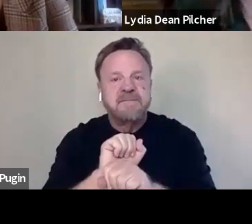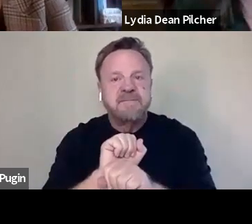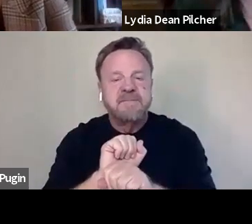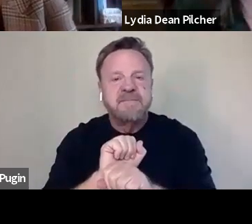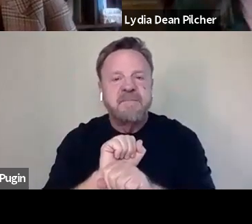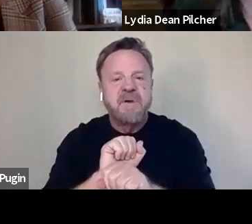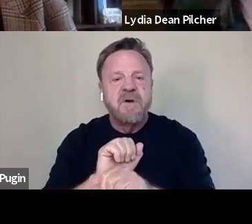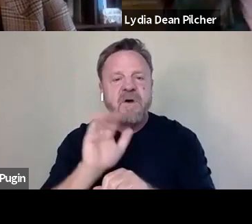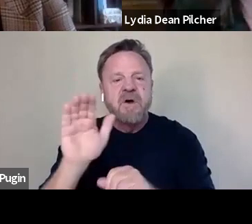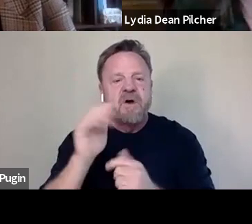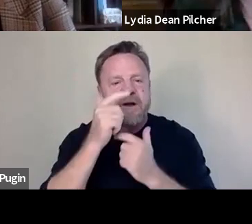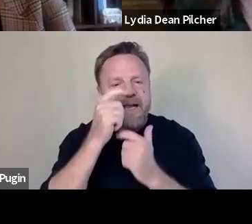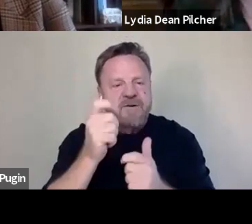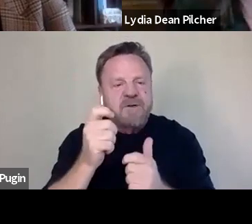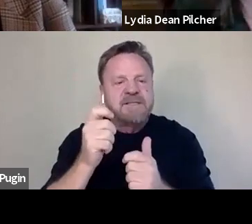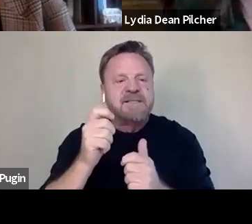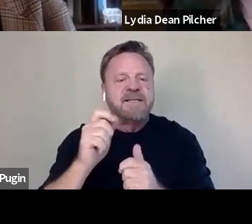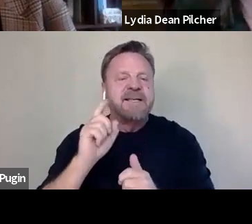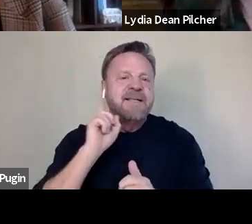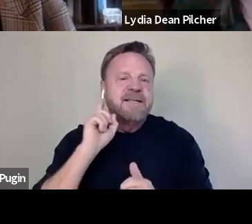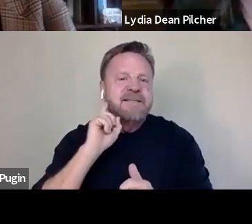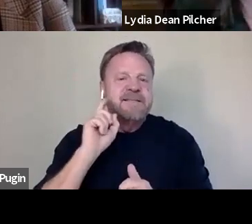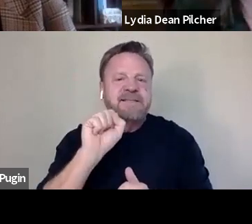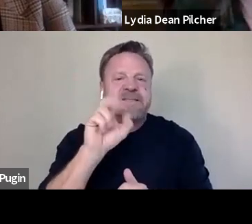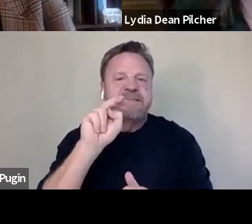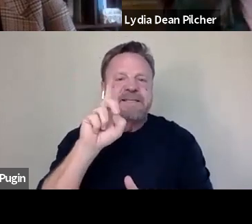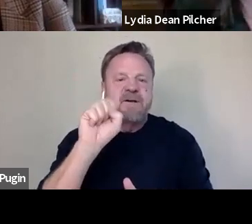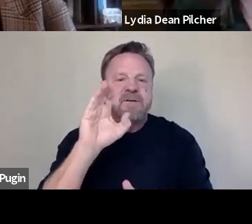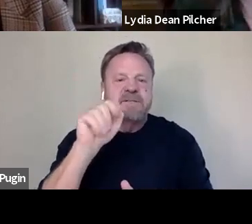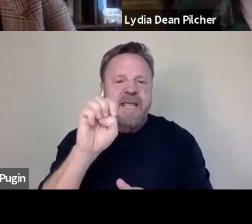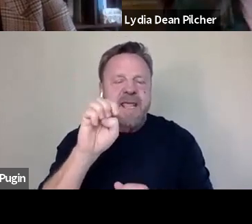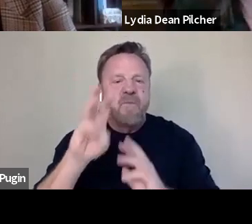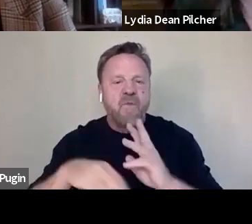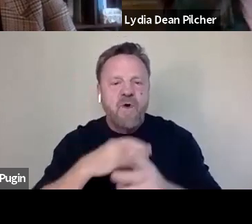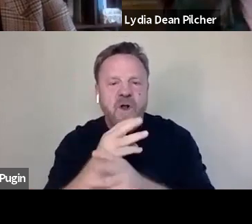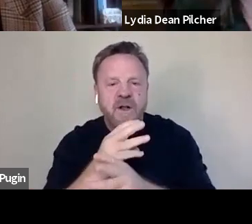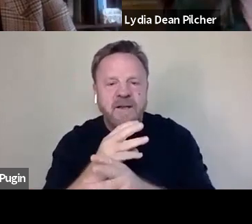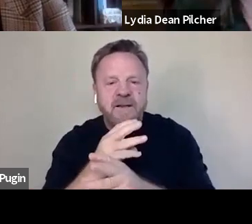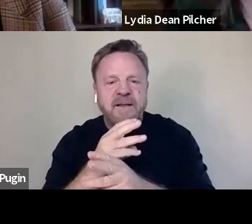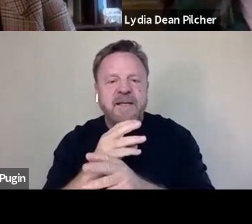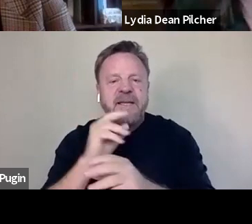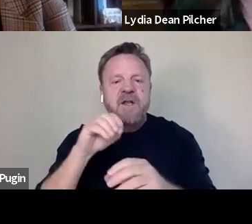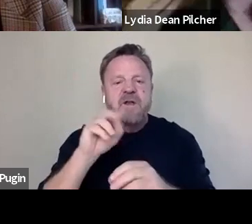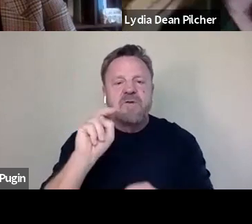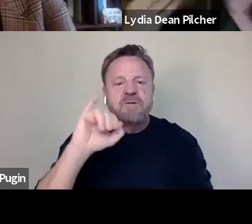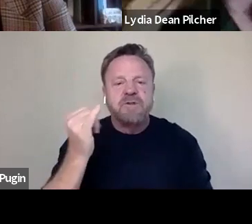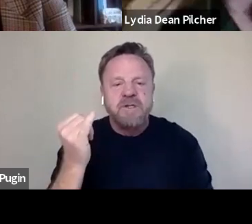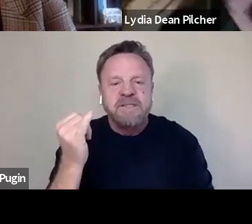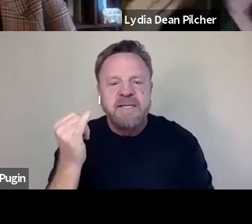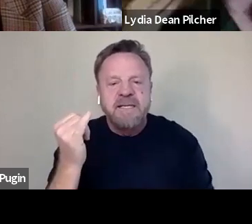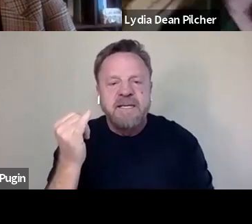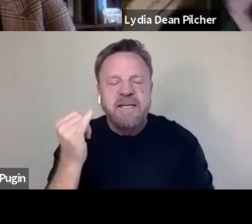interest in soundscape world and the sound of New Jersey, and yet, you